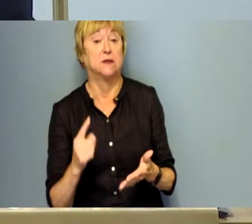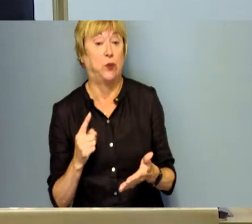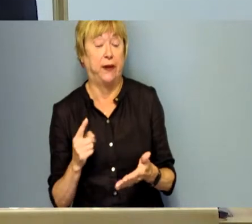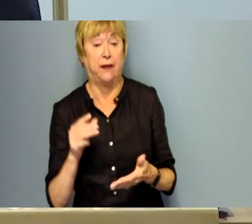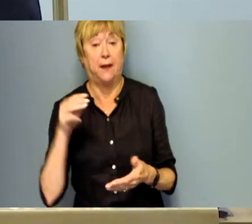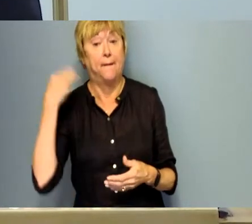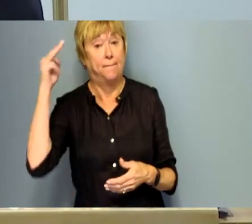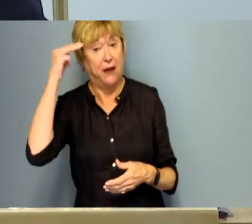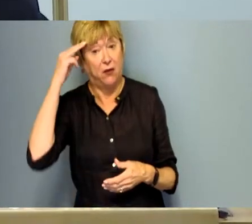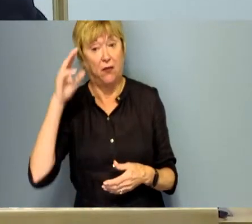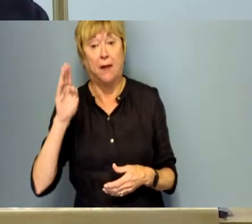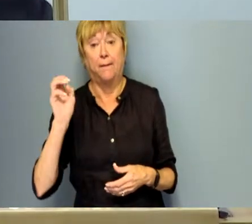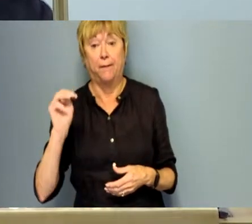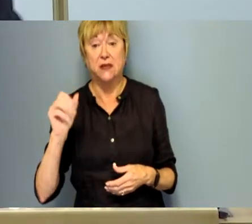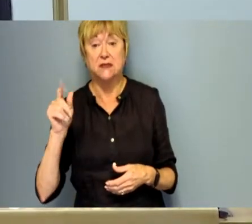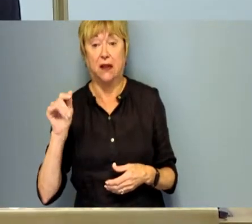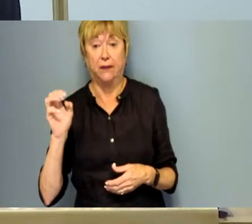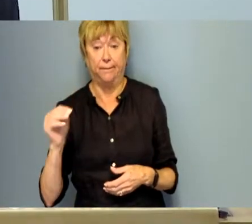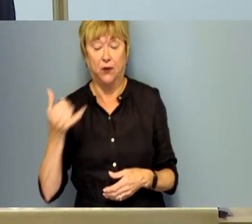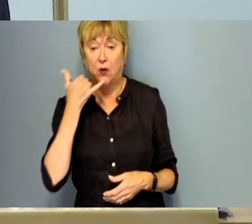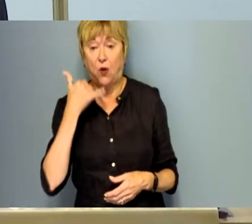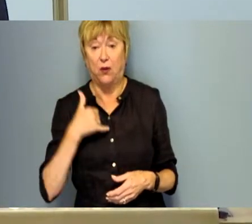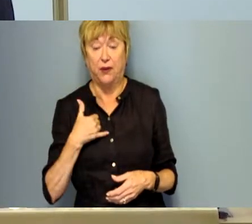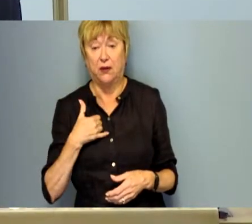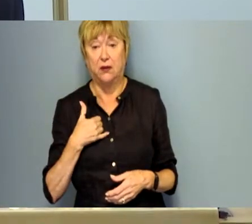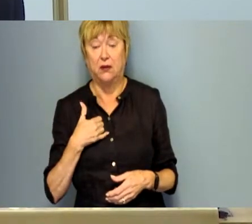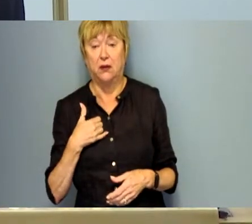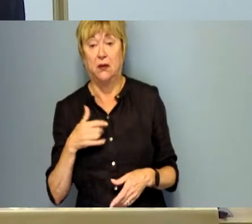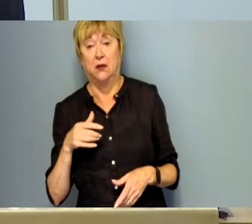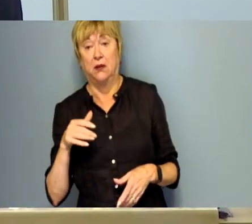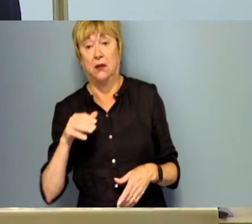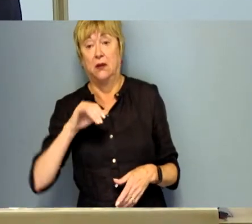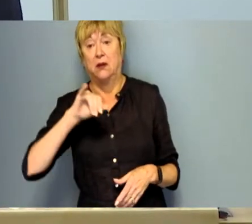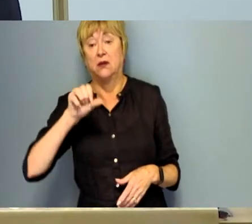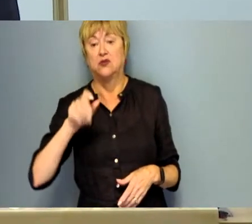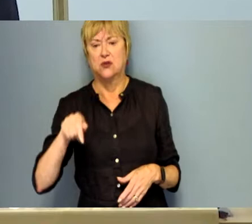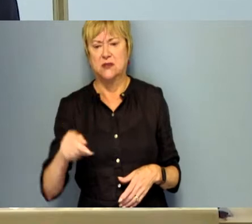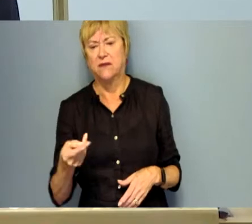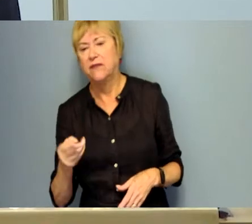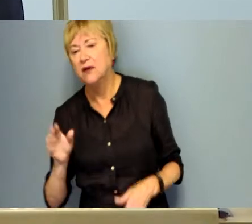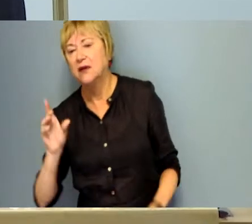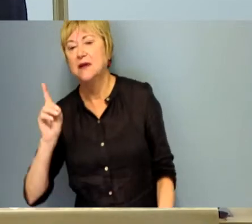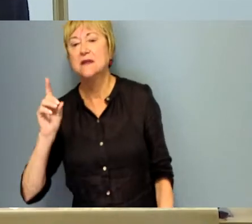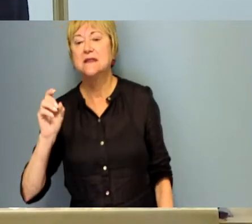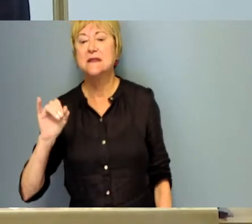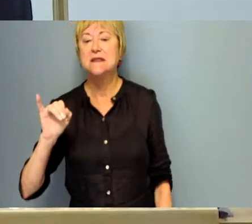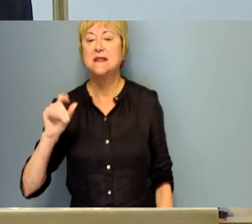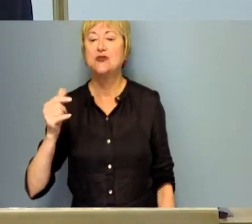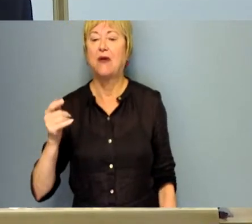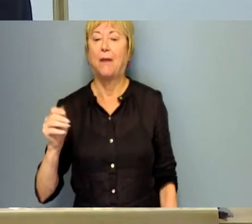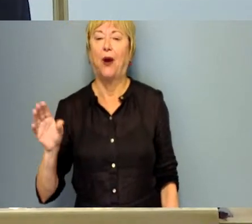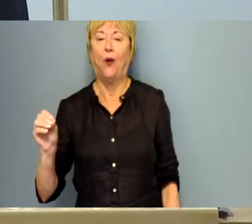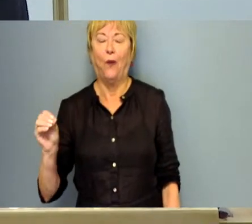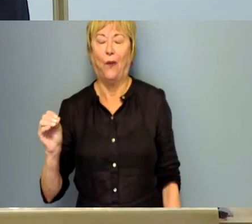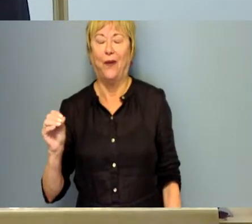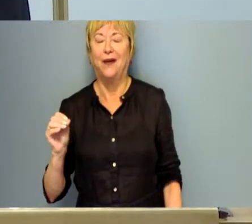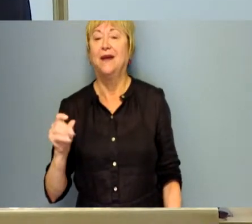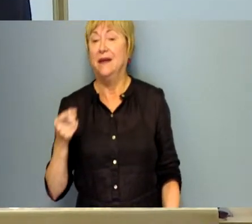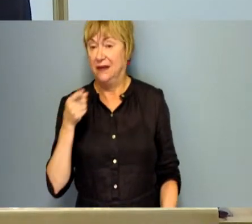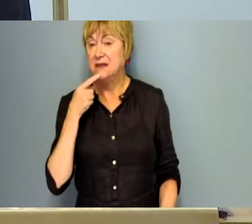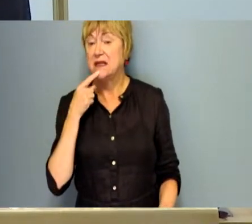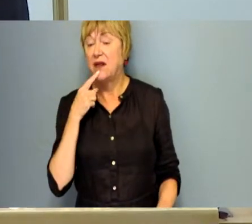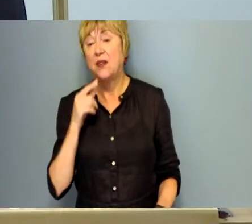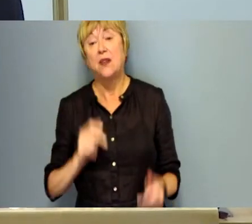mayor of Bensalem, Joseph DiGirolamo, and he said the residents down there in that condominium